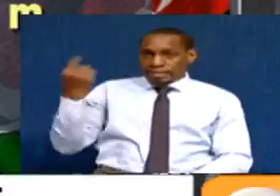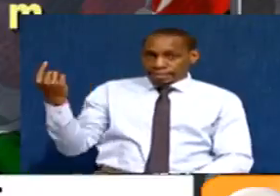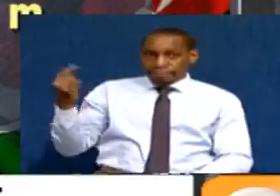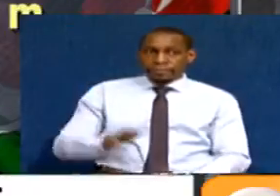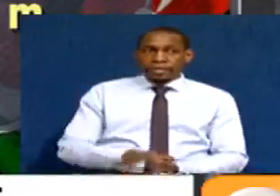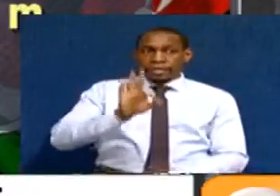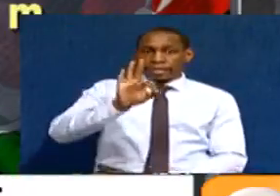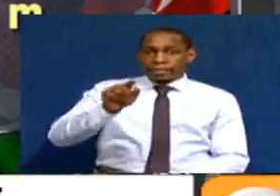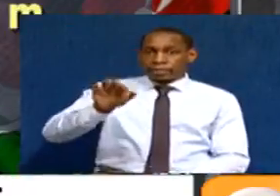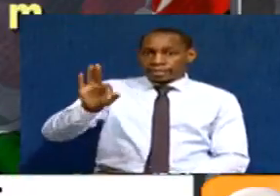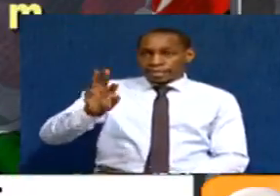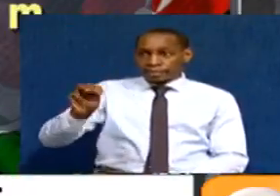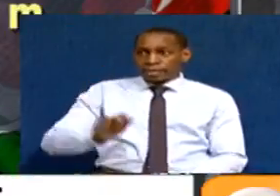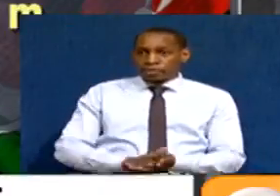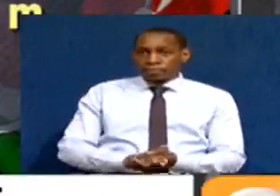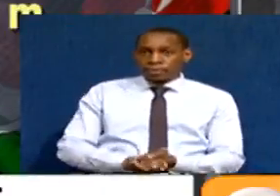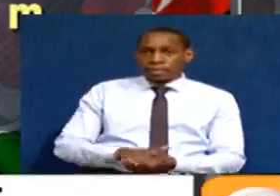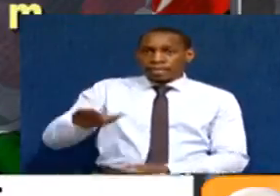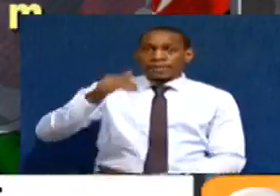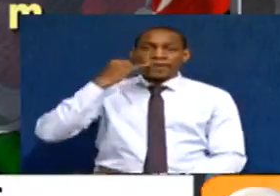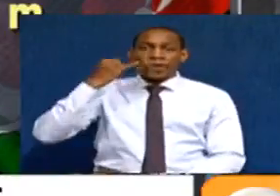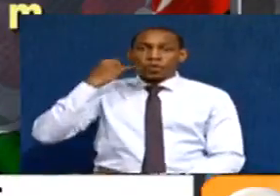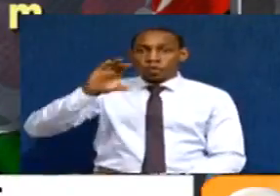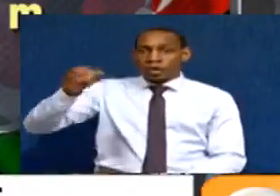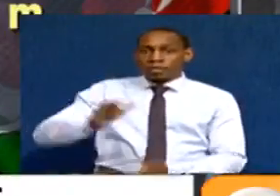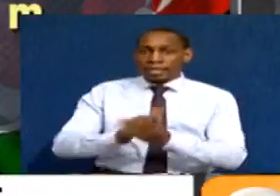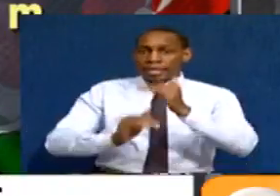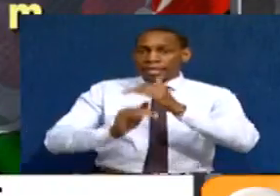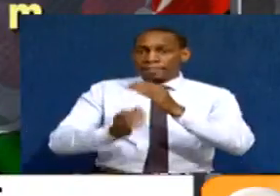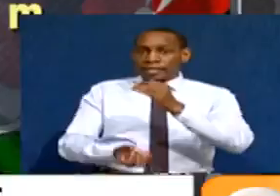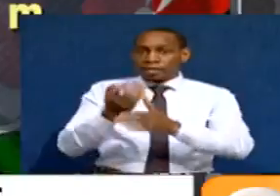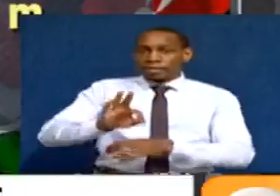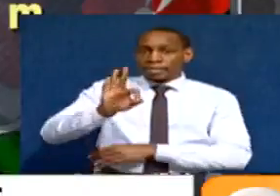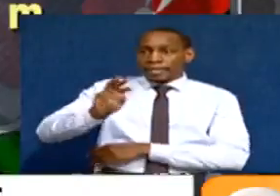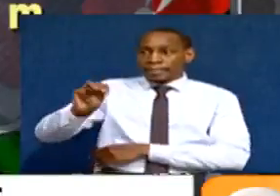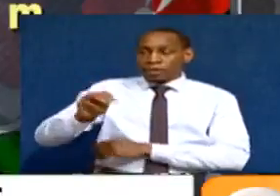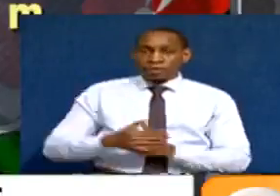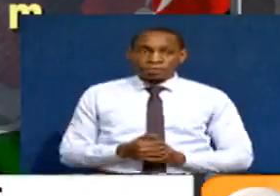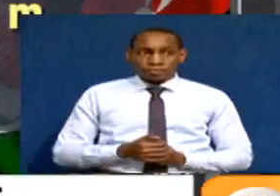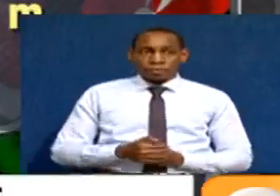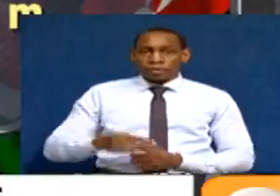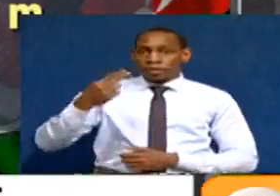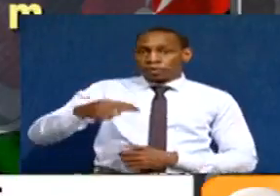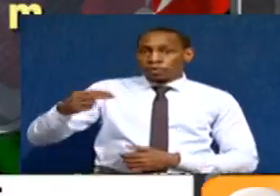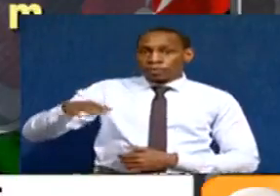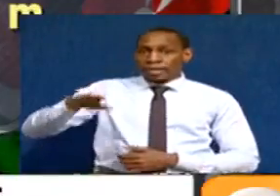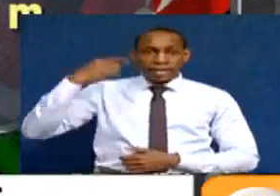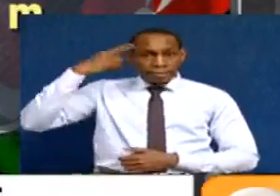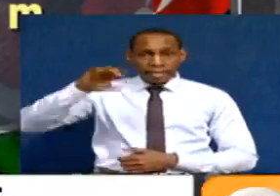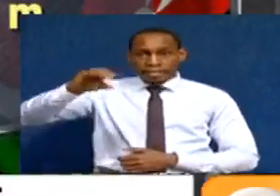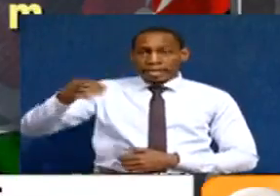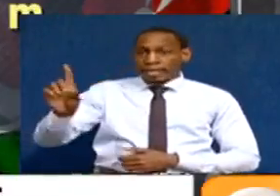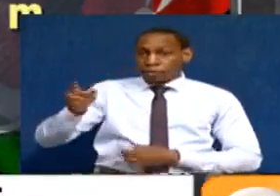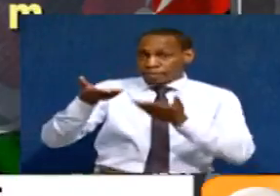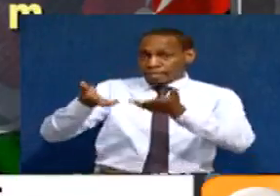at 3.3 million shillings. London ward in Nakuru County has the limit set at 3 million shillings. Huruma ward in Mathare constituency